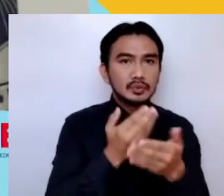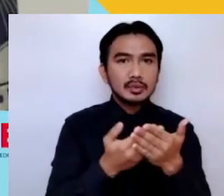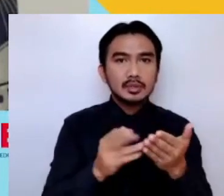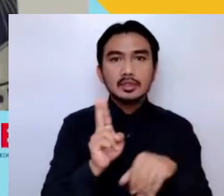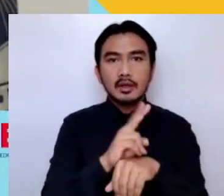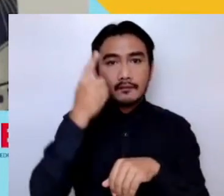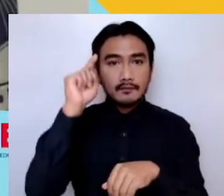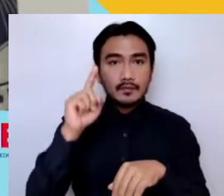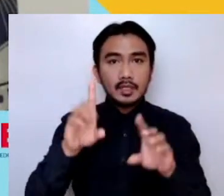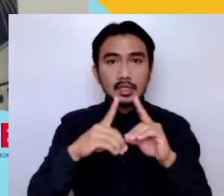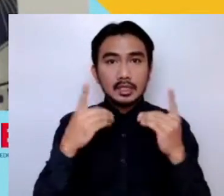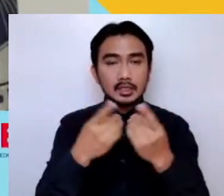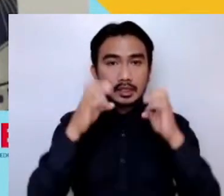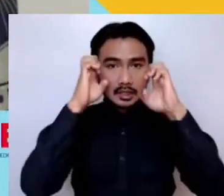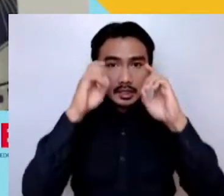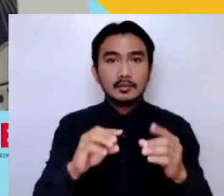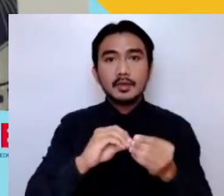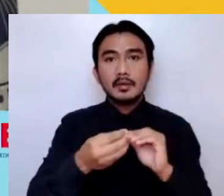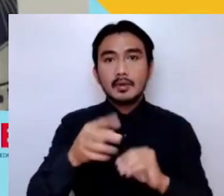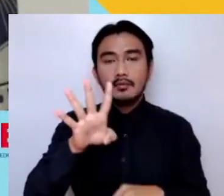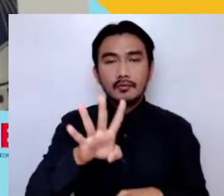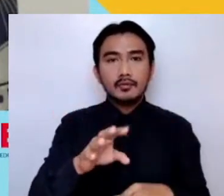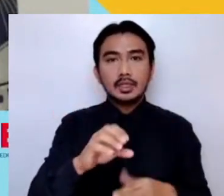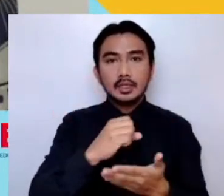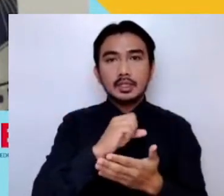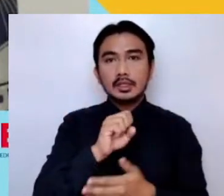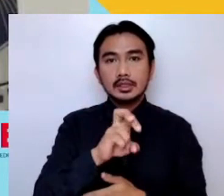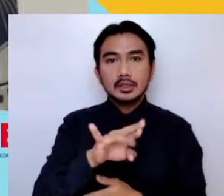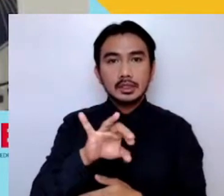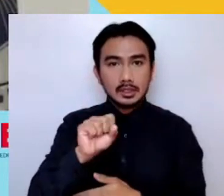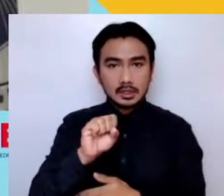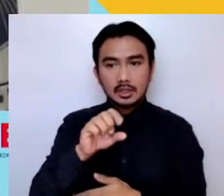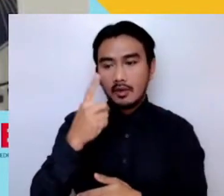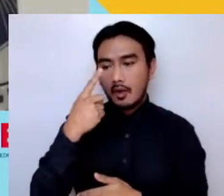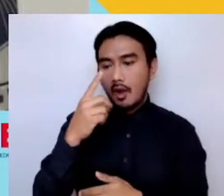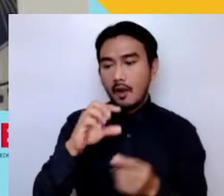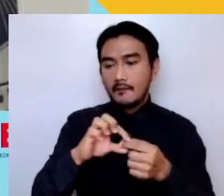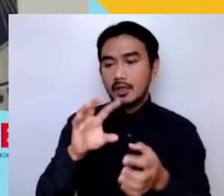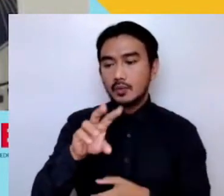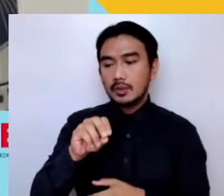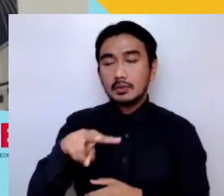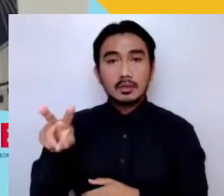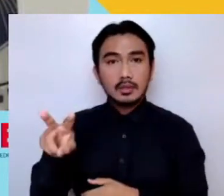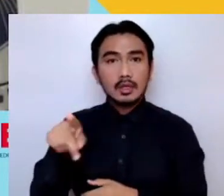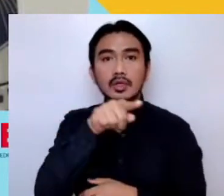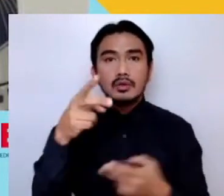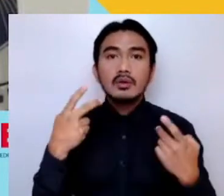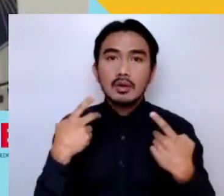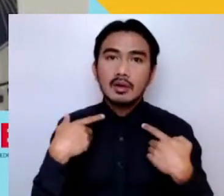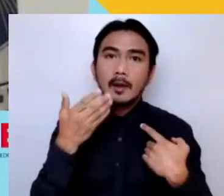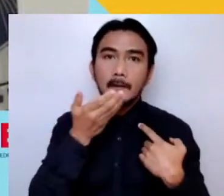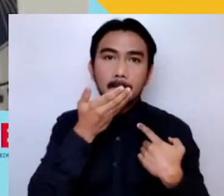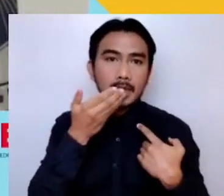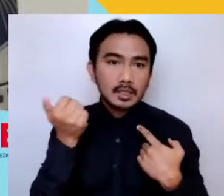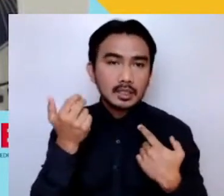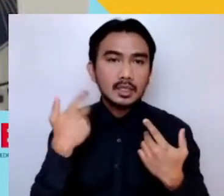Memorandum number 4 series of 2022 so that you have a better appreciation and